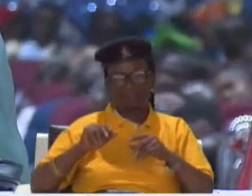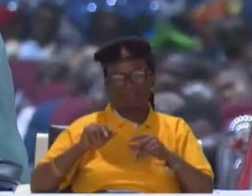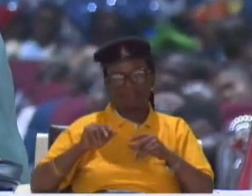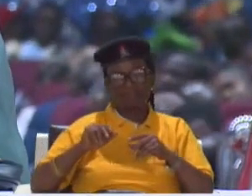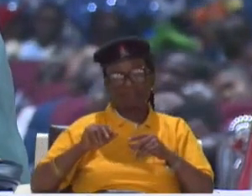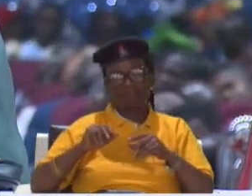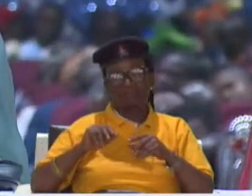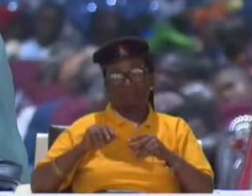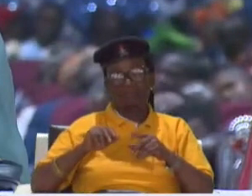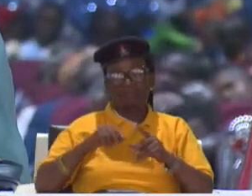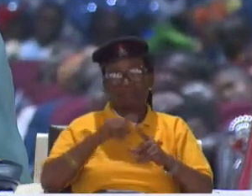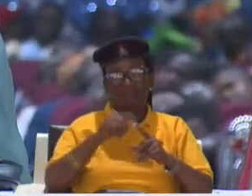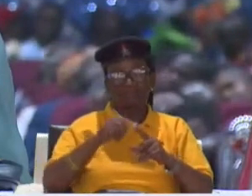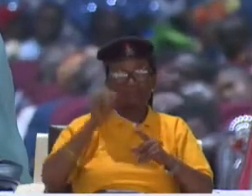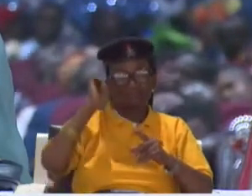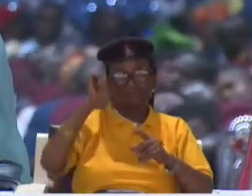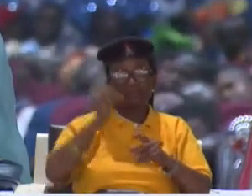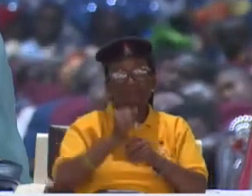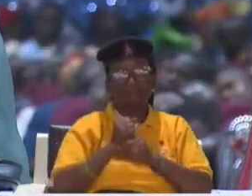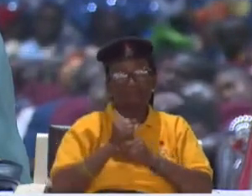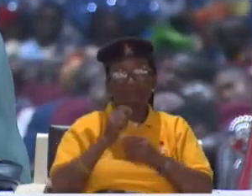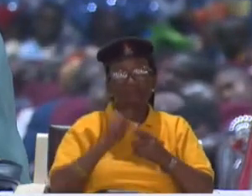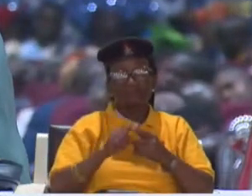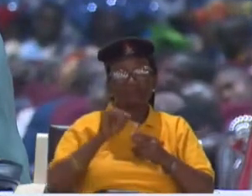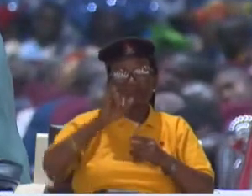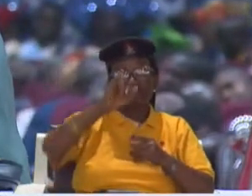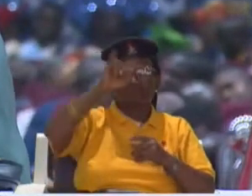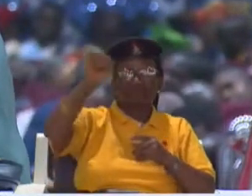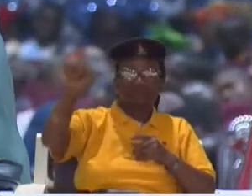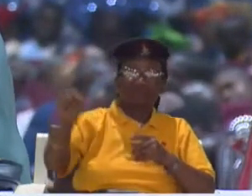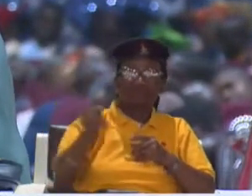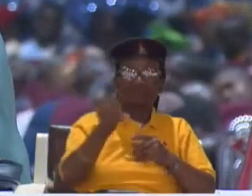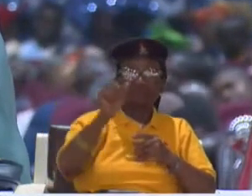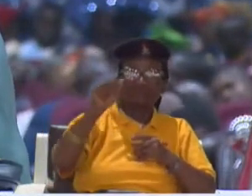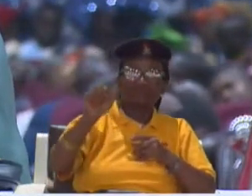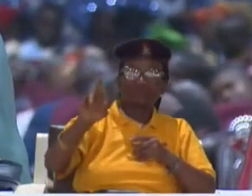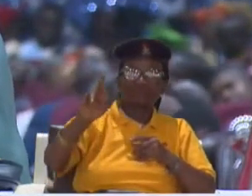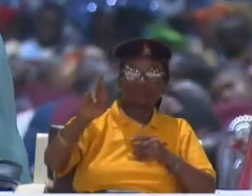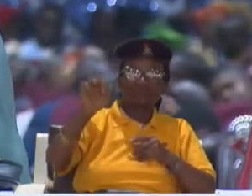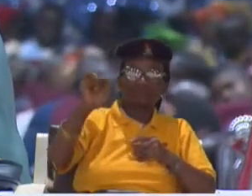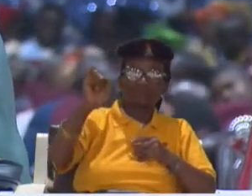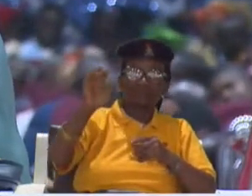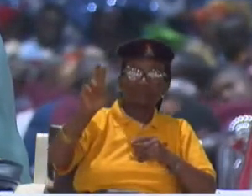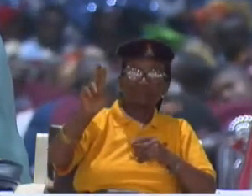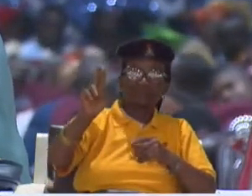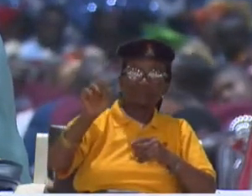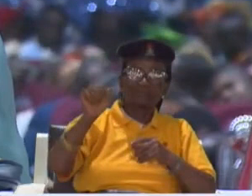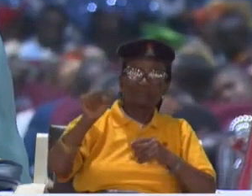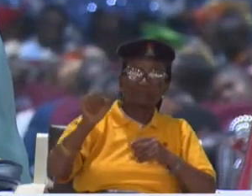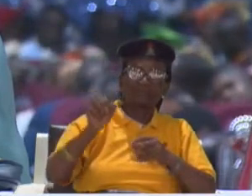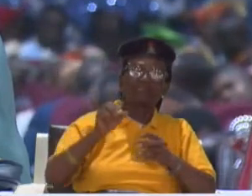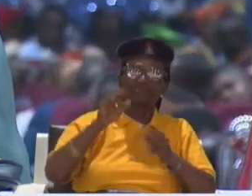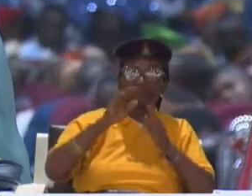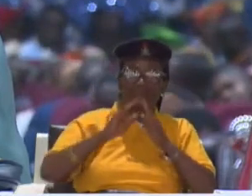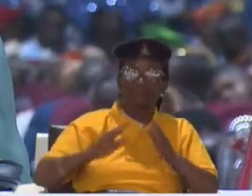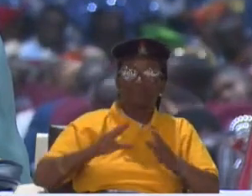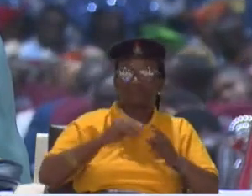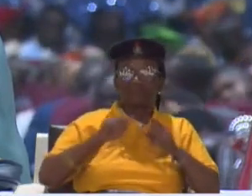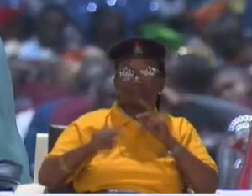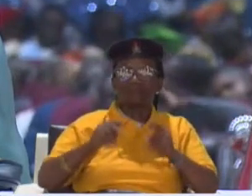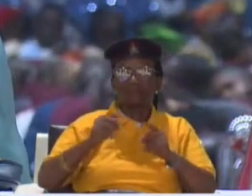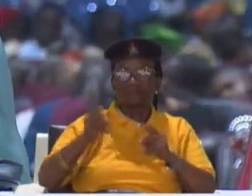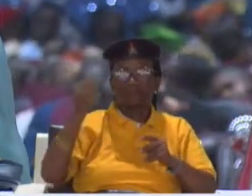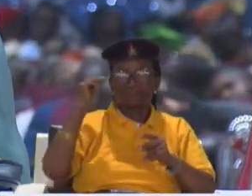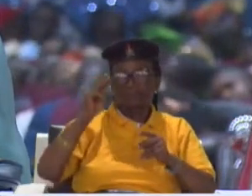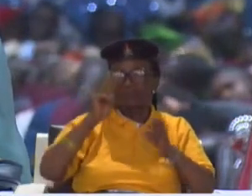5:35-43, when he got to Jairus' house, and people were weeping because the daughter was